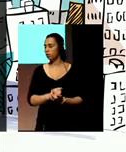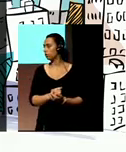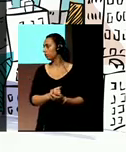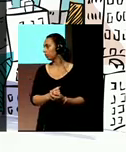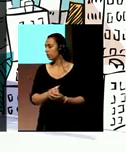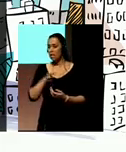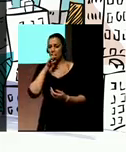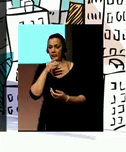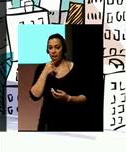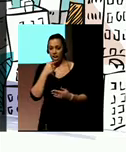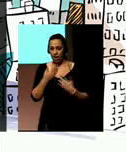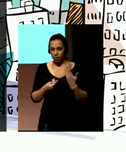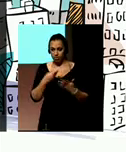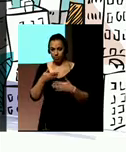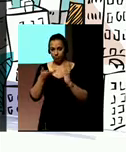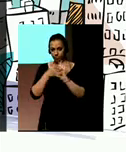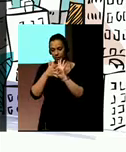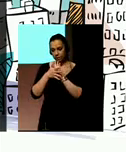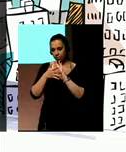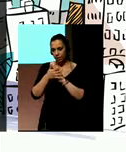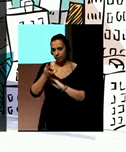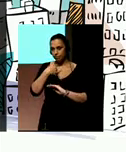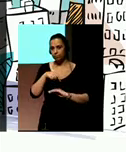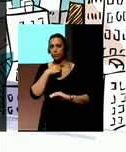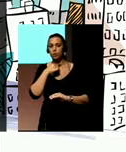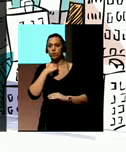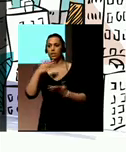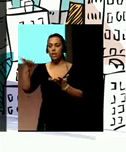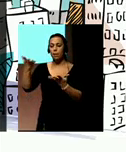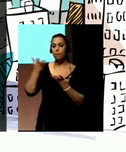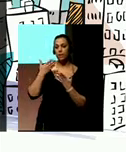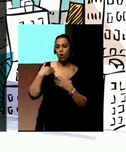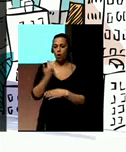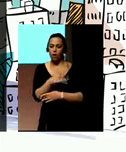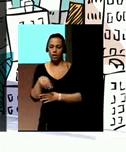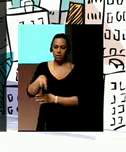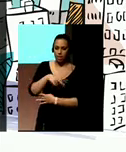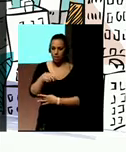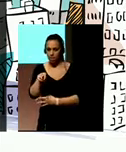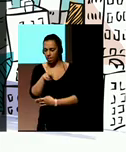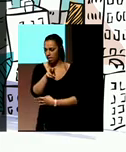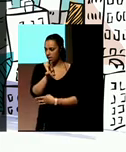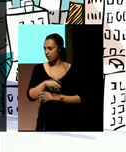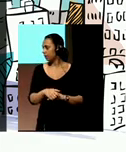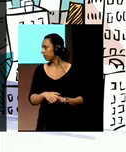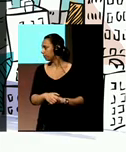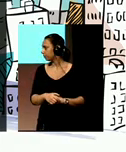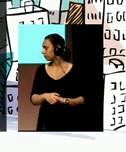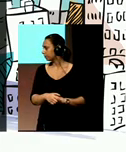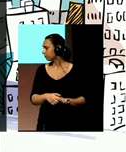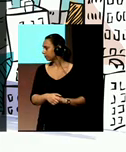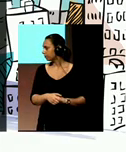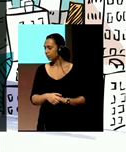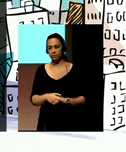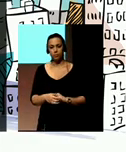morning, everyone. In next minutes, I would like to invite you to walk through the